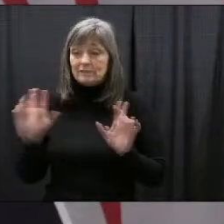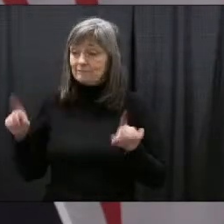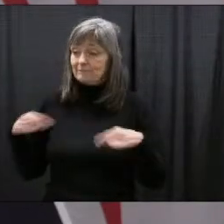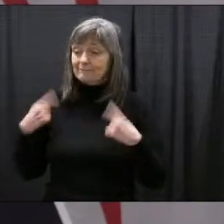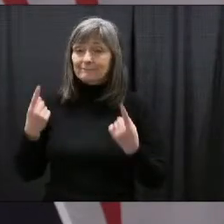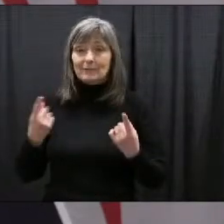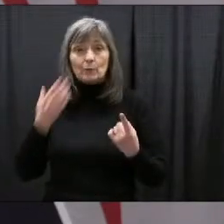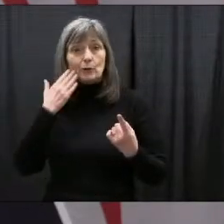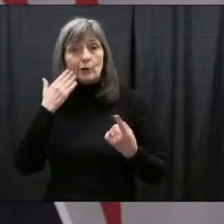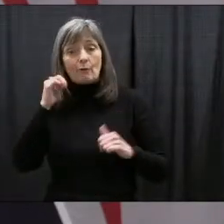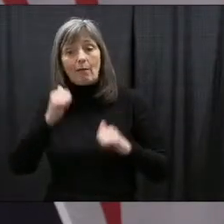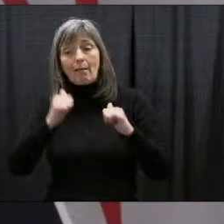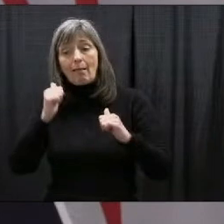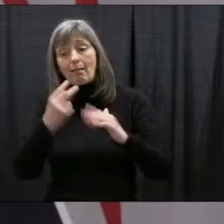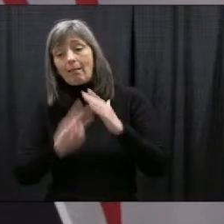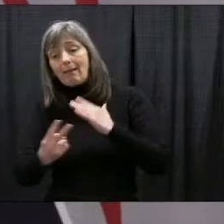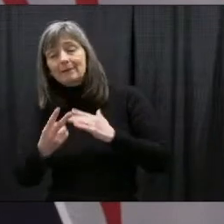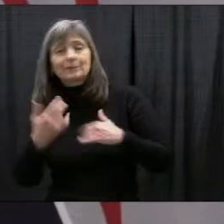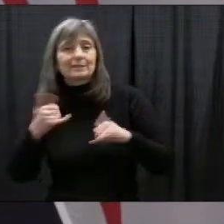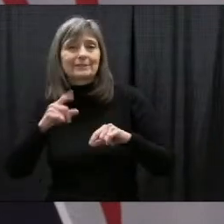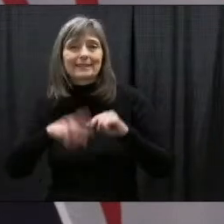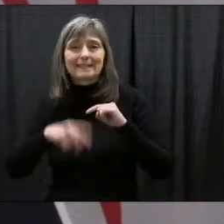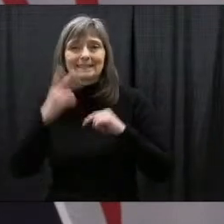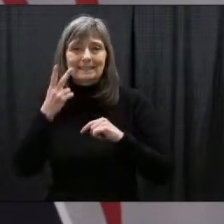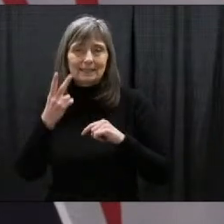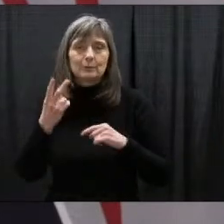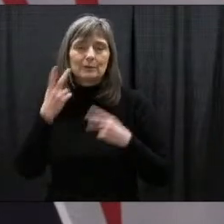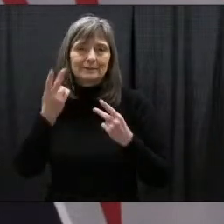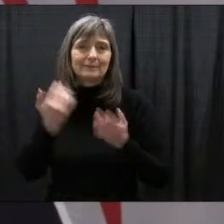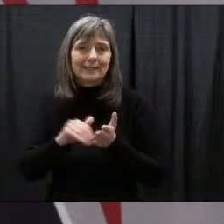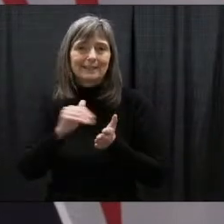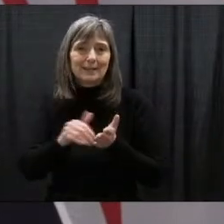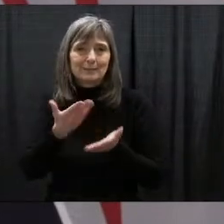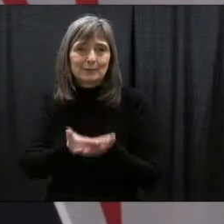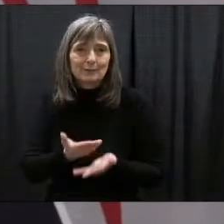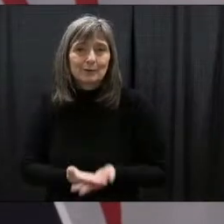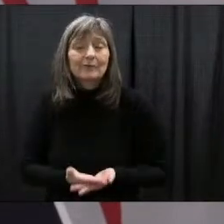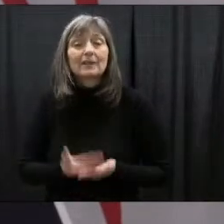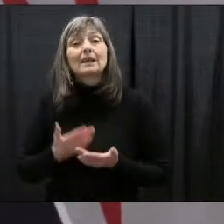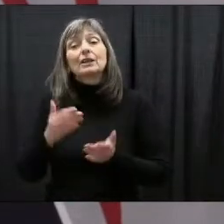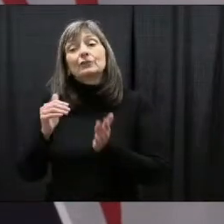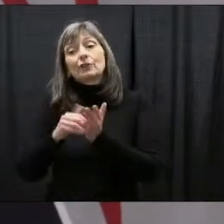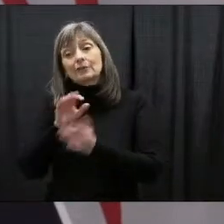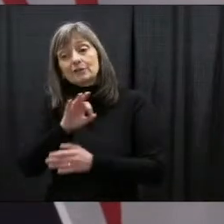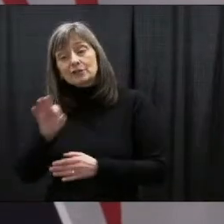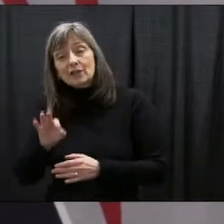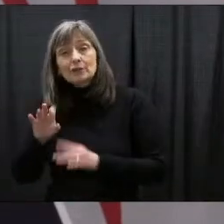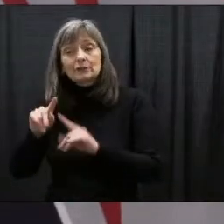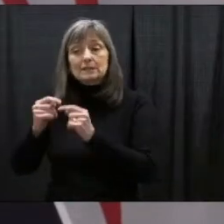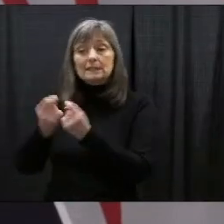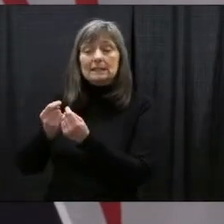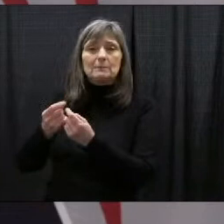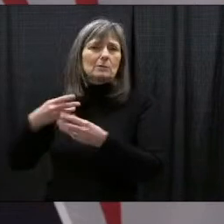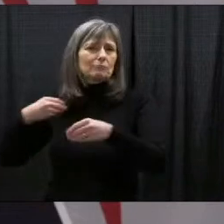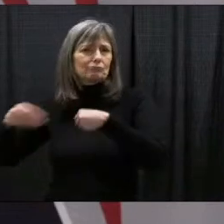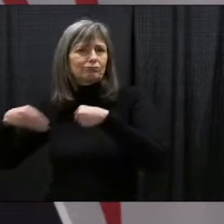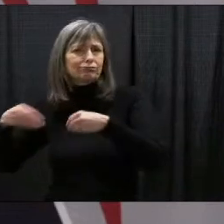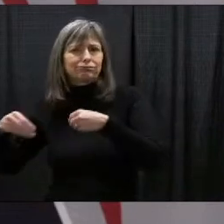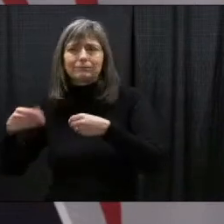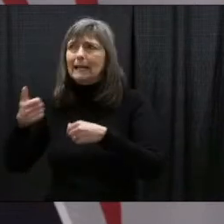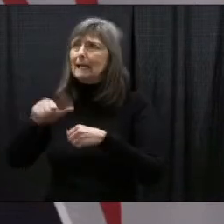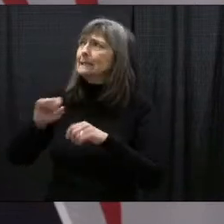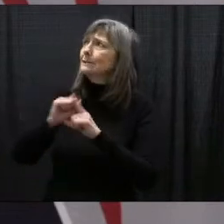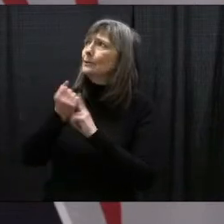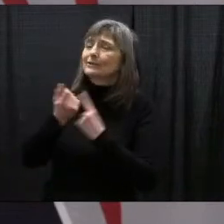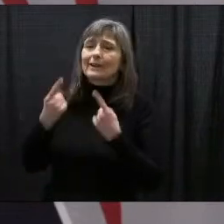thing certain is the uncertainty. And I think as a panel and as Dr. Fitzgerald and her team have shown a willingness to be dynamic and flexible to the